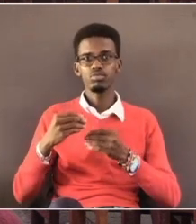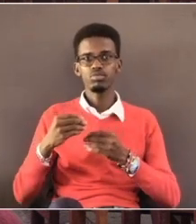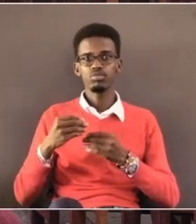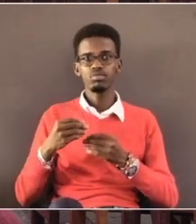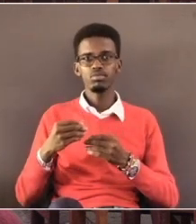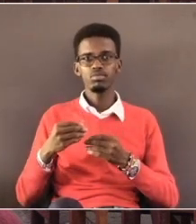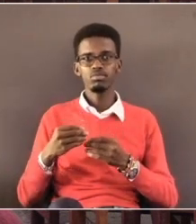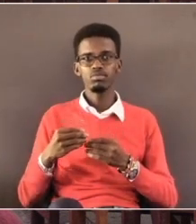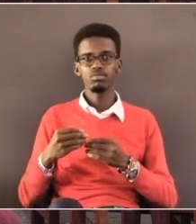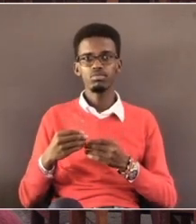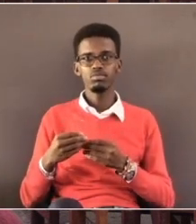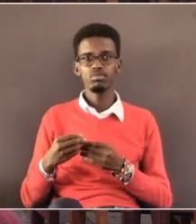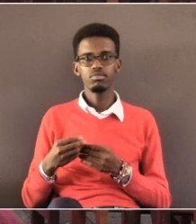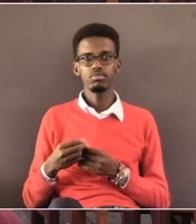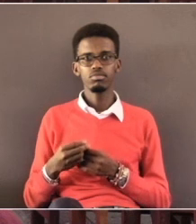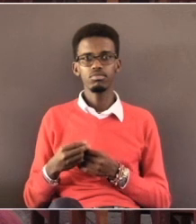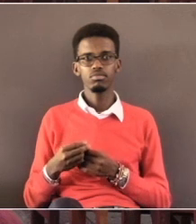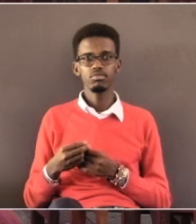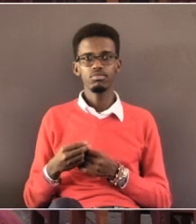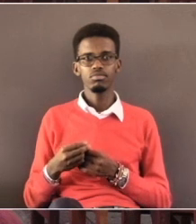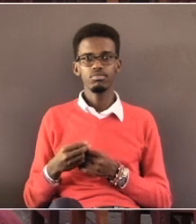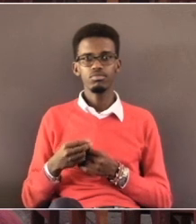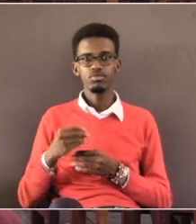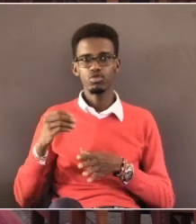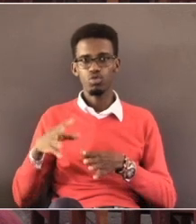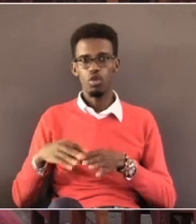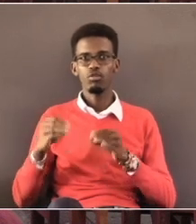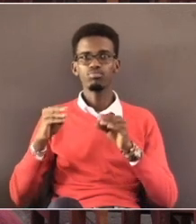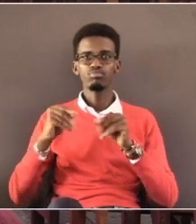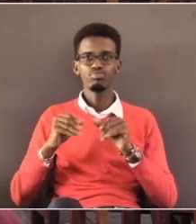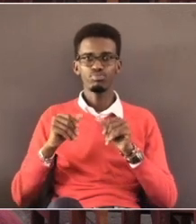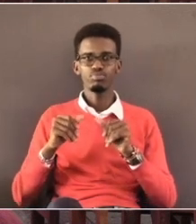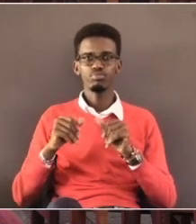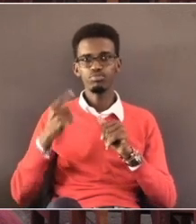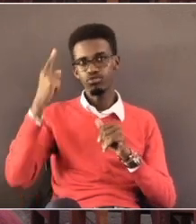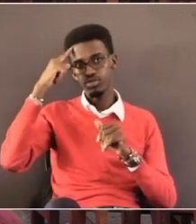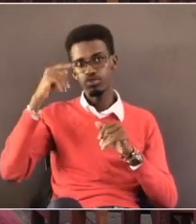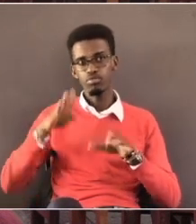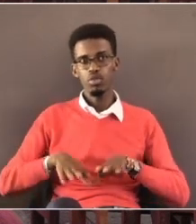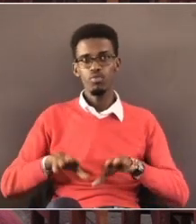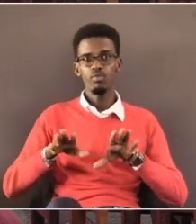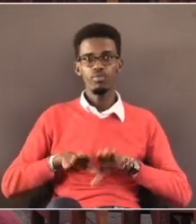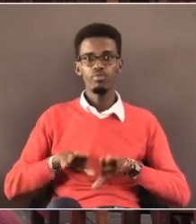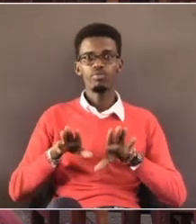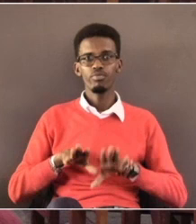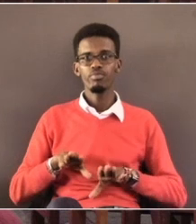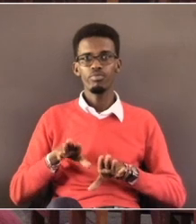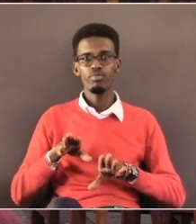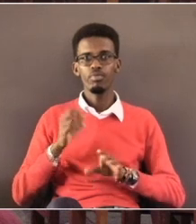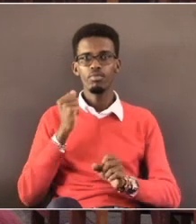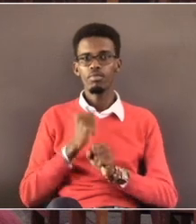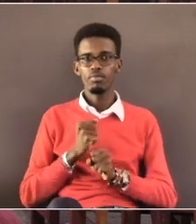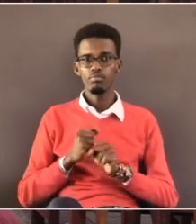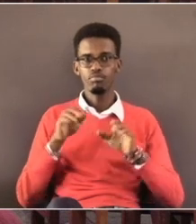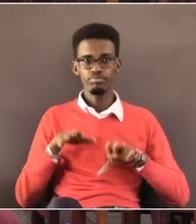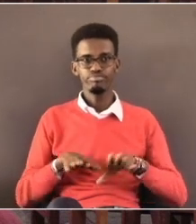punch a carpet, like dust off the carpet, chukua unga ya chapo, tengeneza unga ya as many